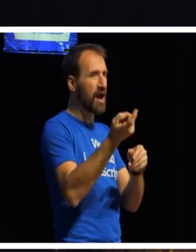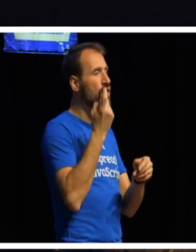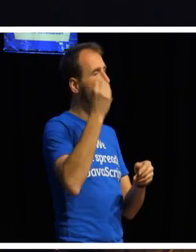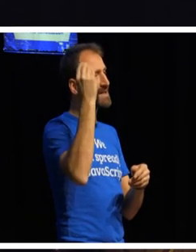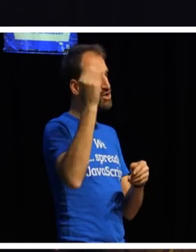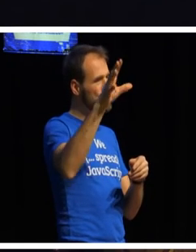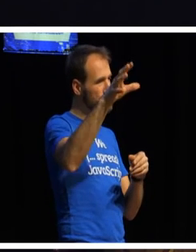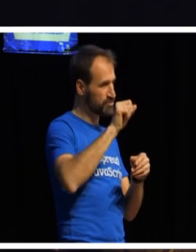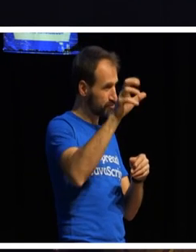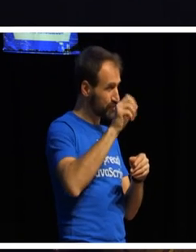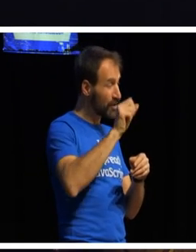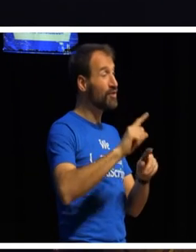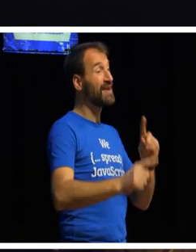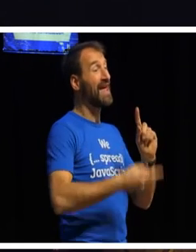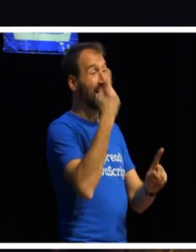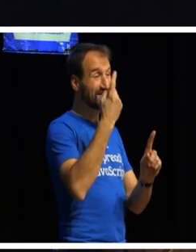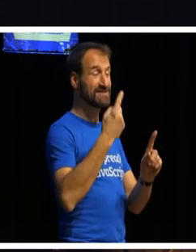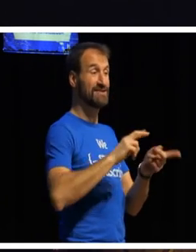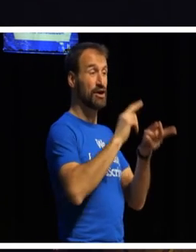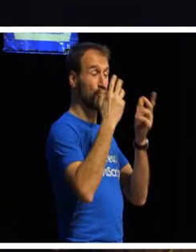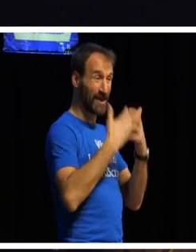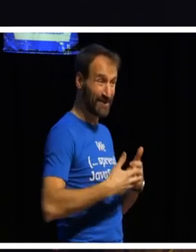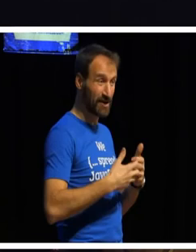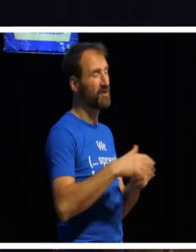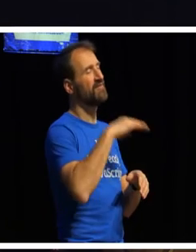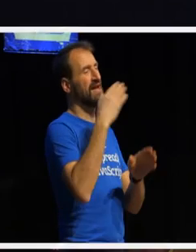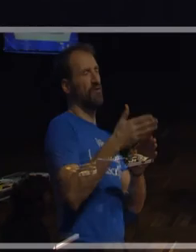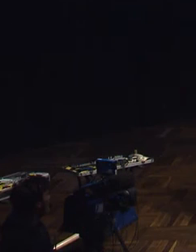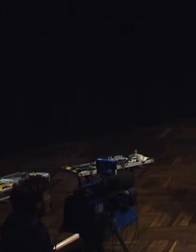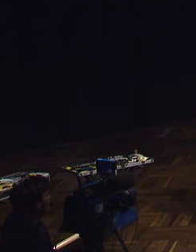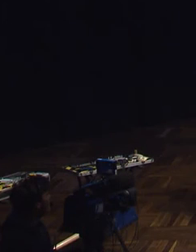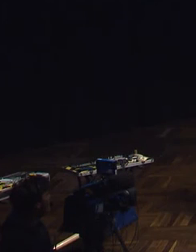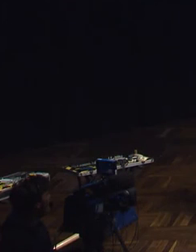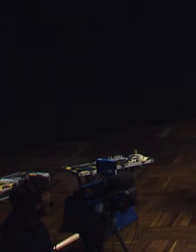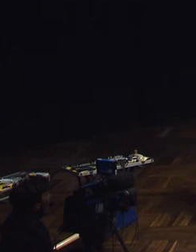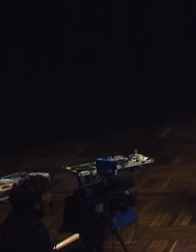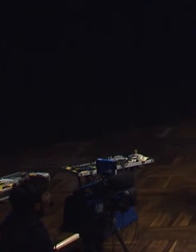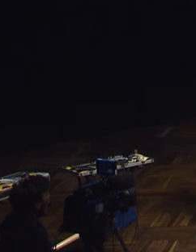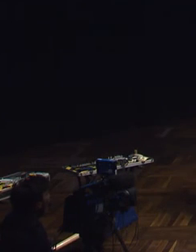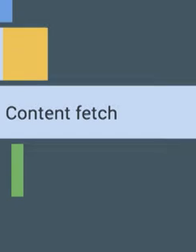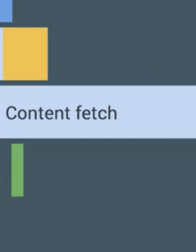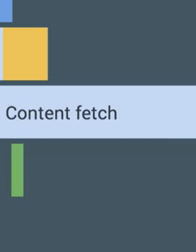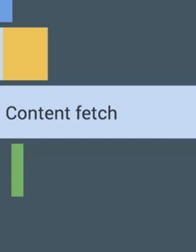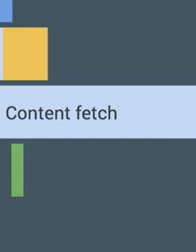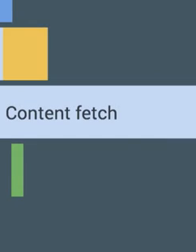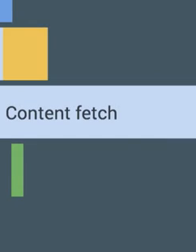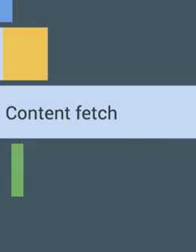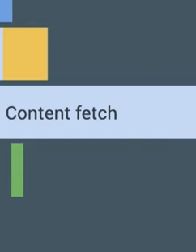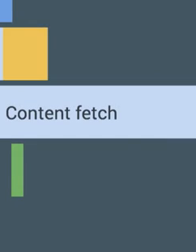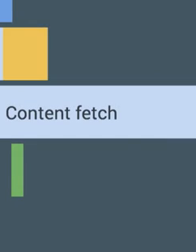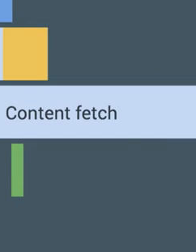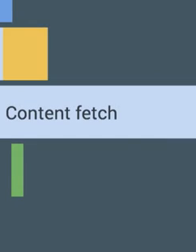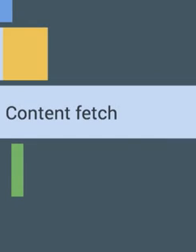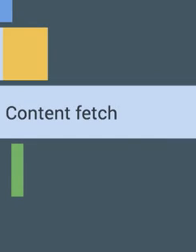times. Like the first render is a lot sooner, but the content render is way sooner. So we get the quick